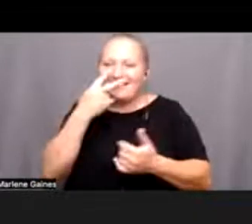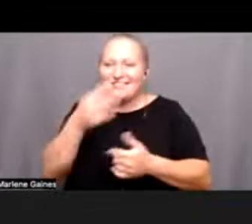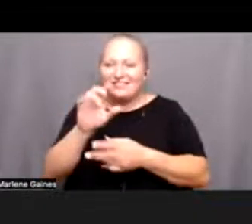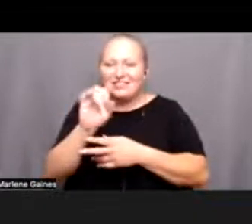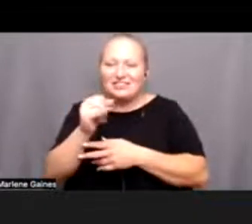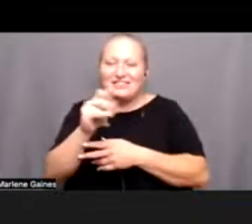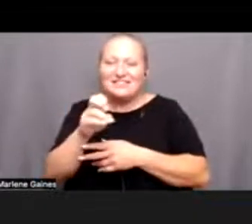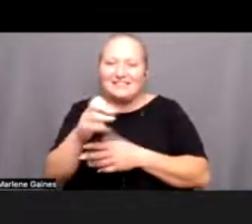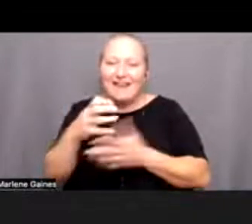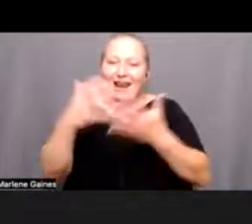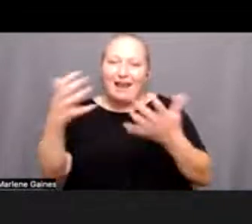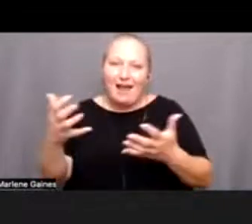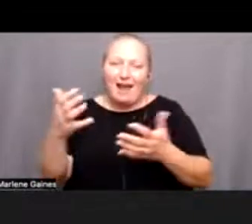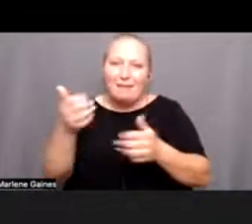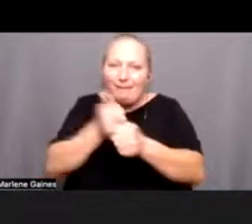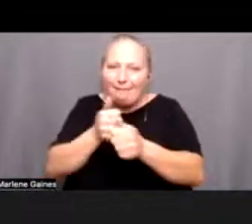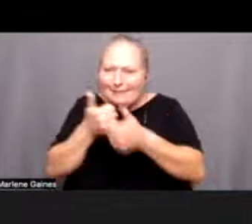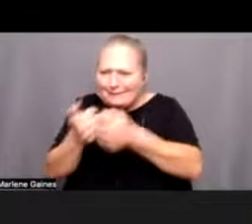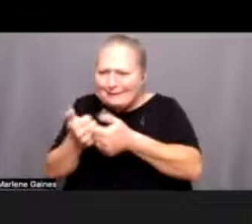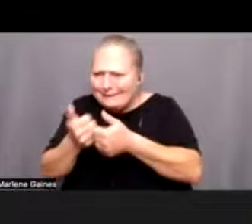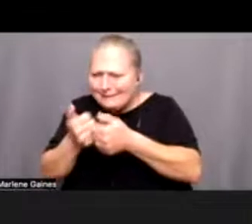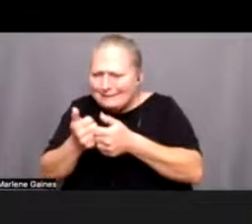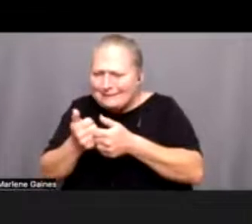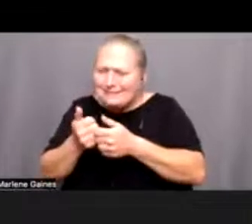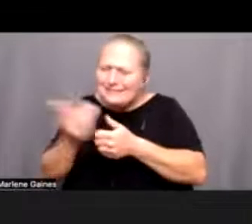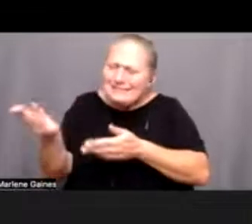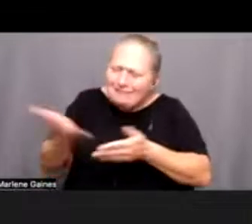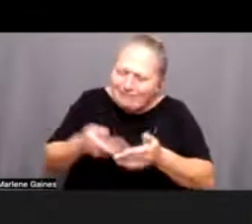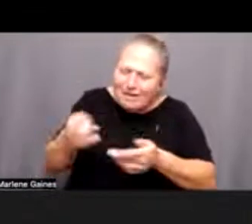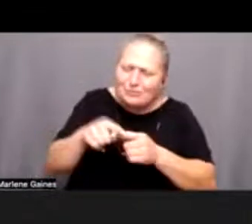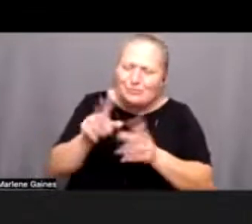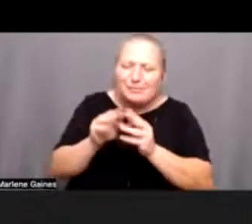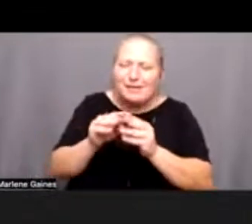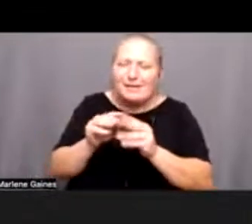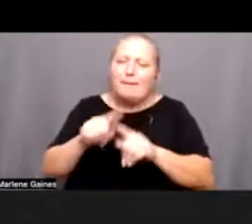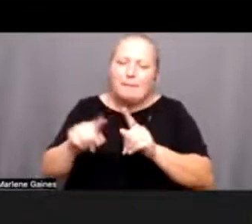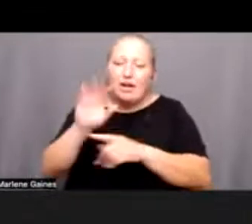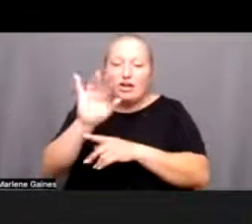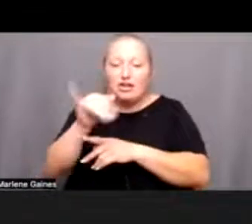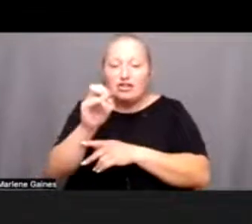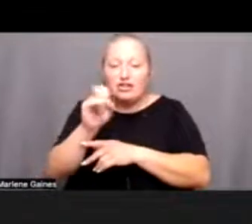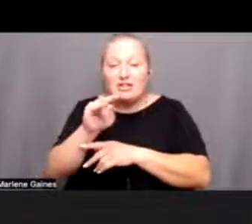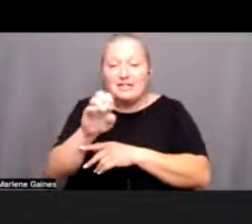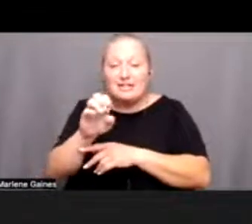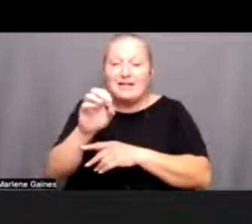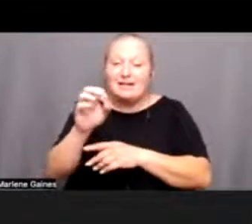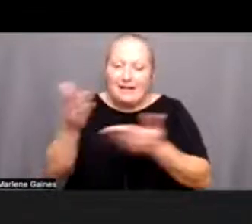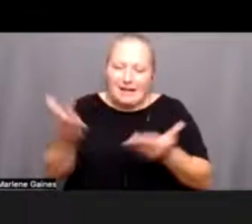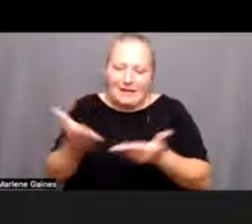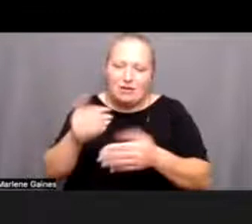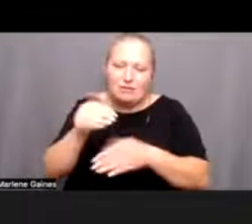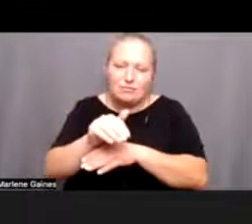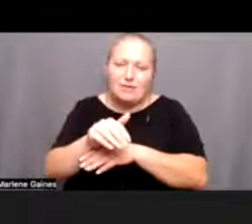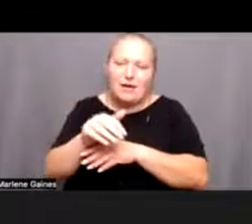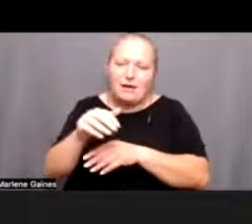of behind the scenes texting going on saying, let's get her in, let's get her into the meeting. But Justine Maury is with us tonight. Justine